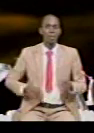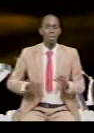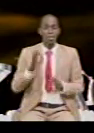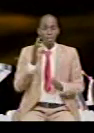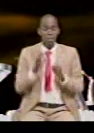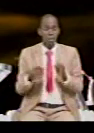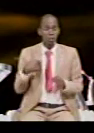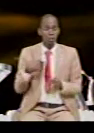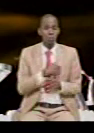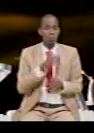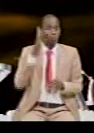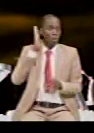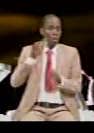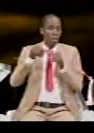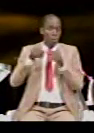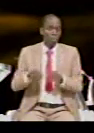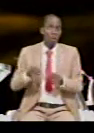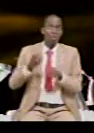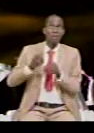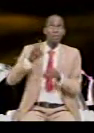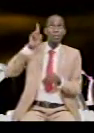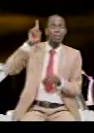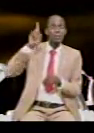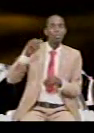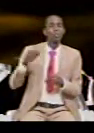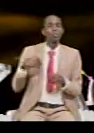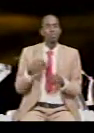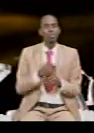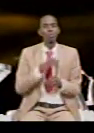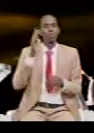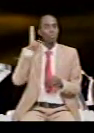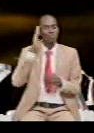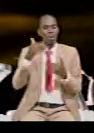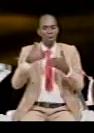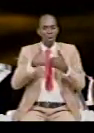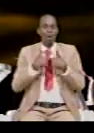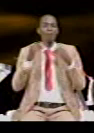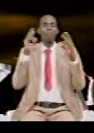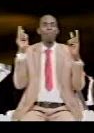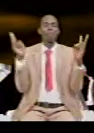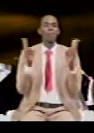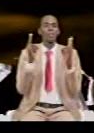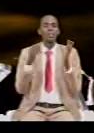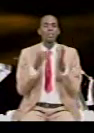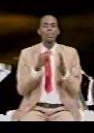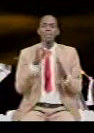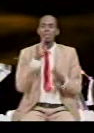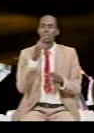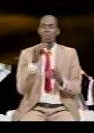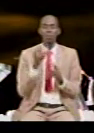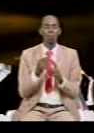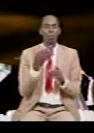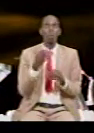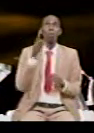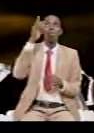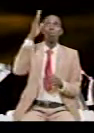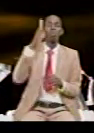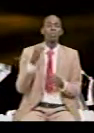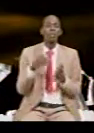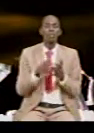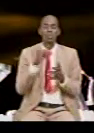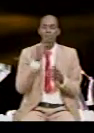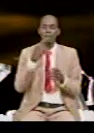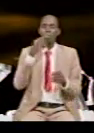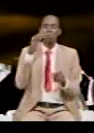will abide in him, we will have victory. It is the word of God. It is the promise of God to